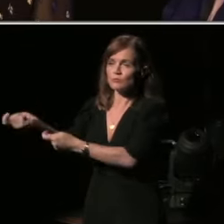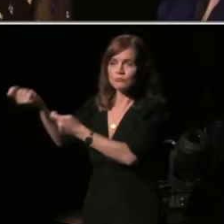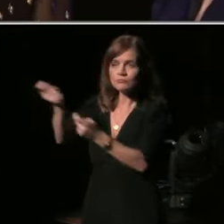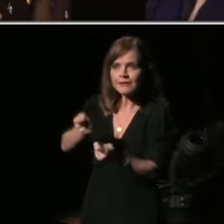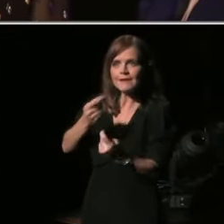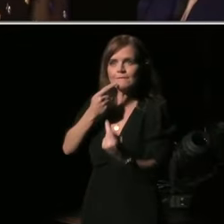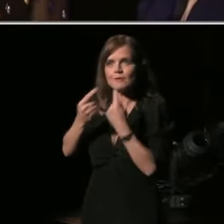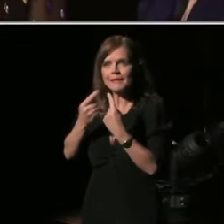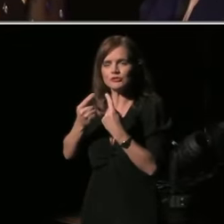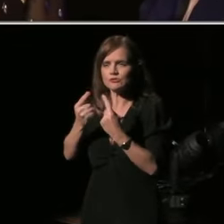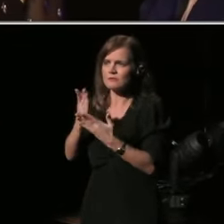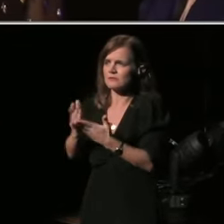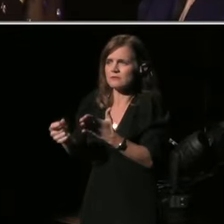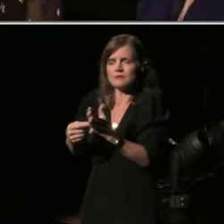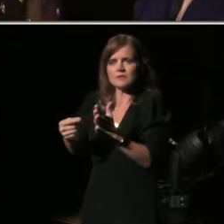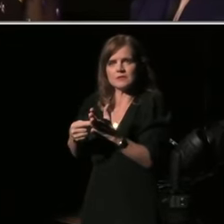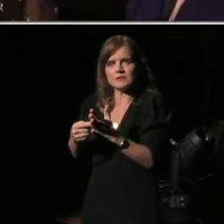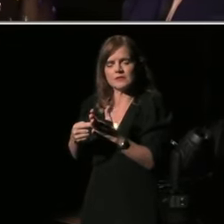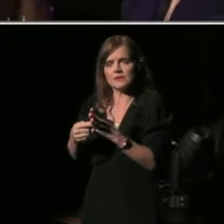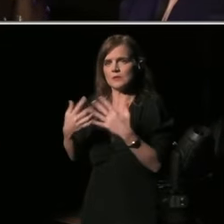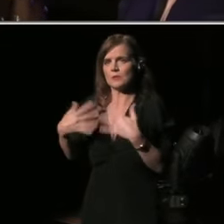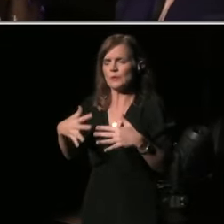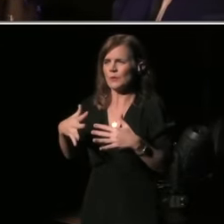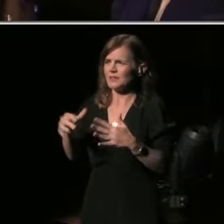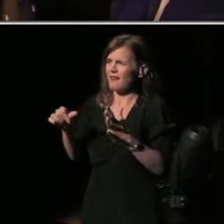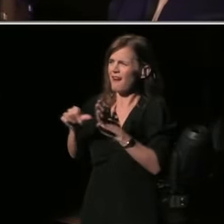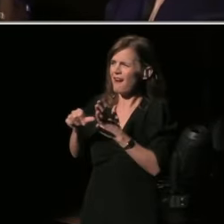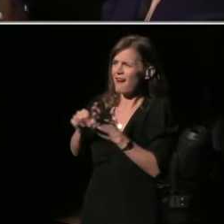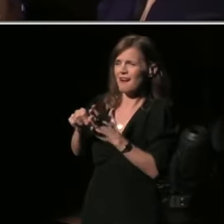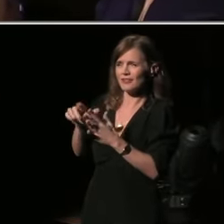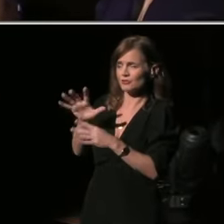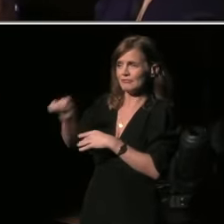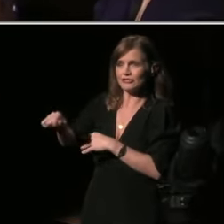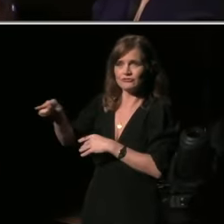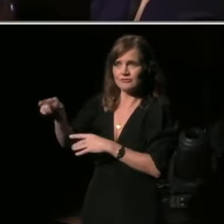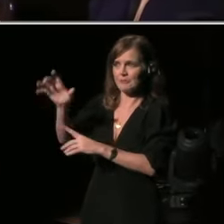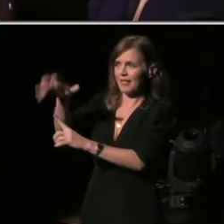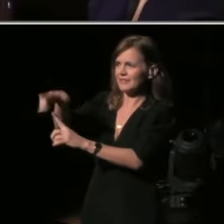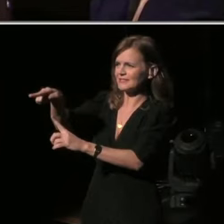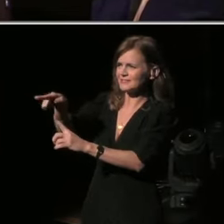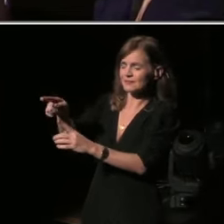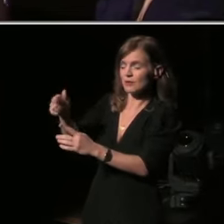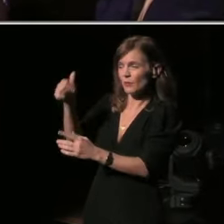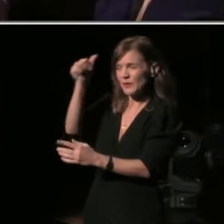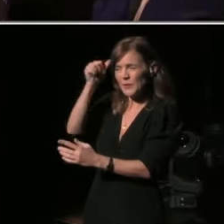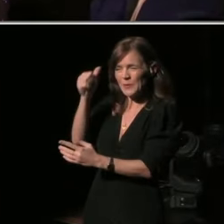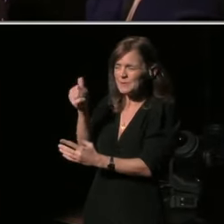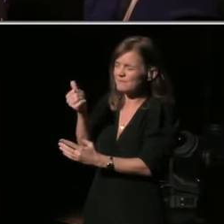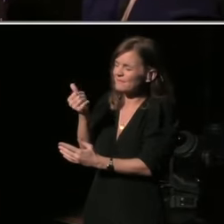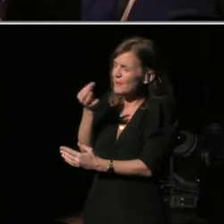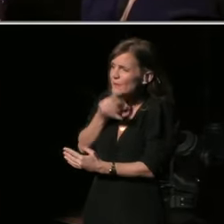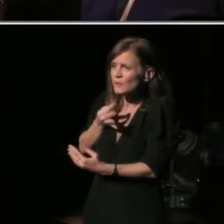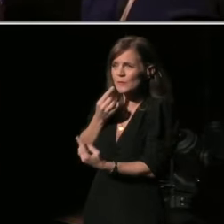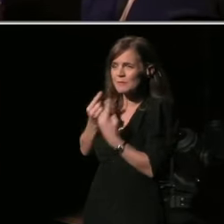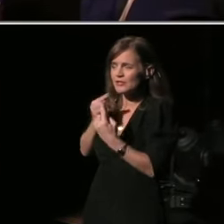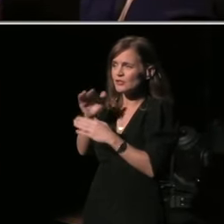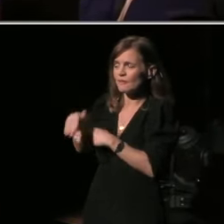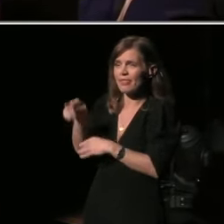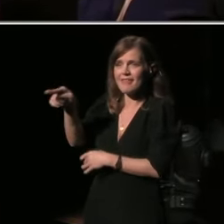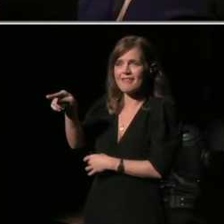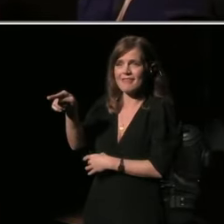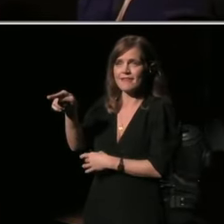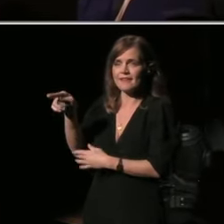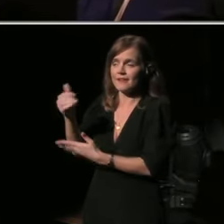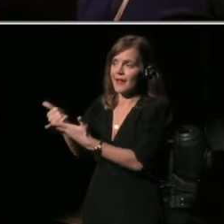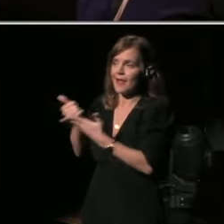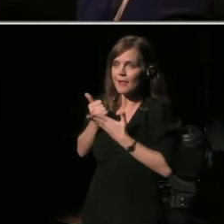back information about this incredibly hard to reach, challenging place, of which we know very little still, to